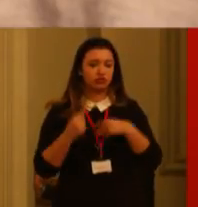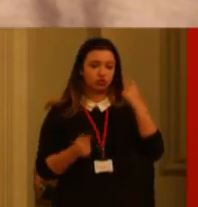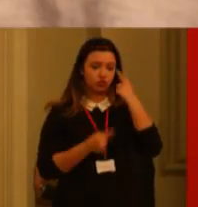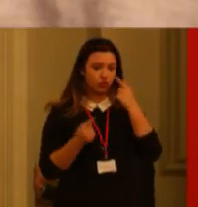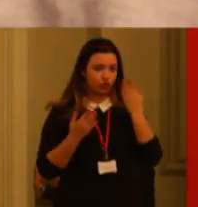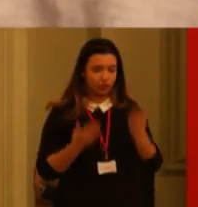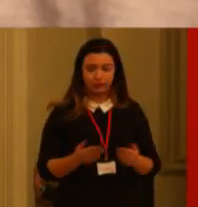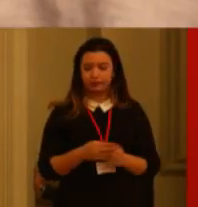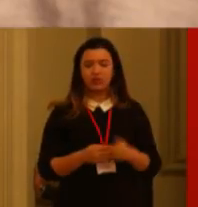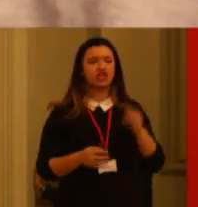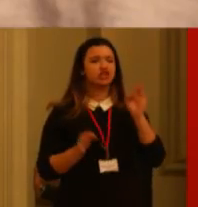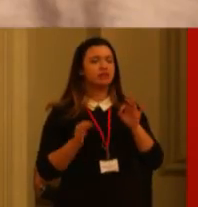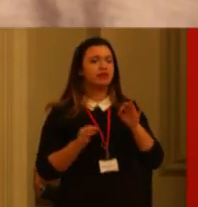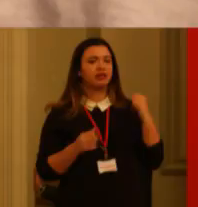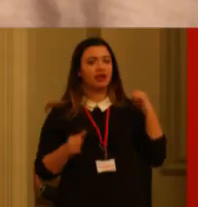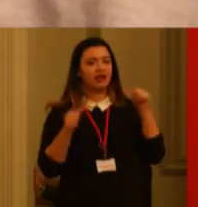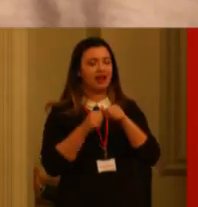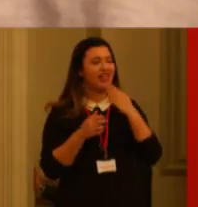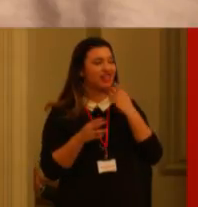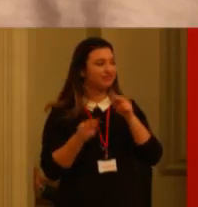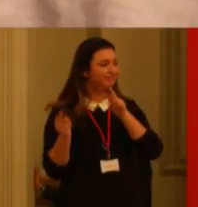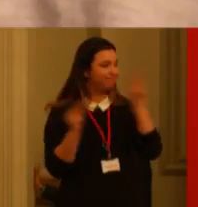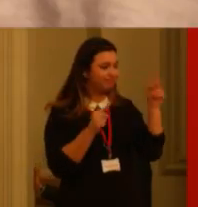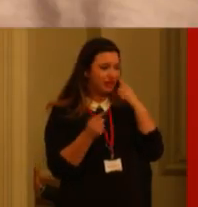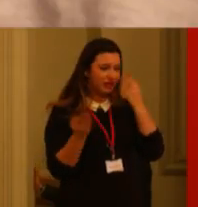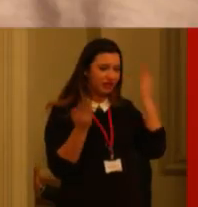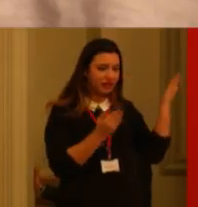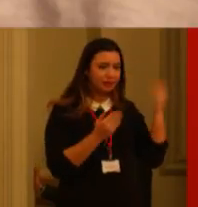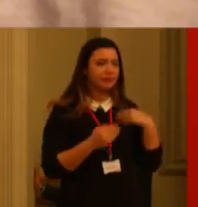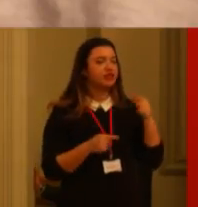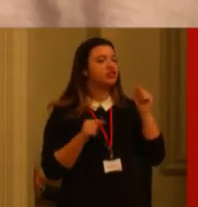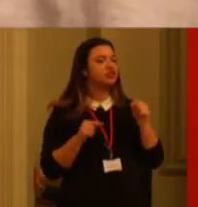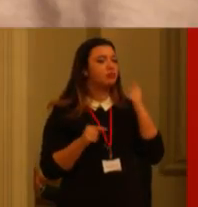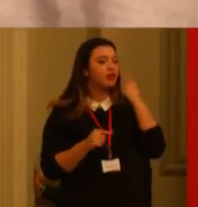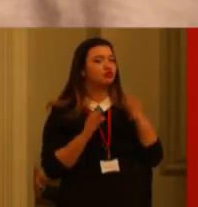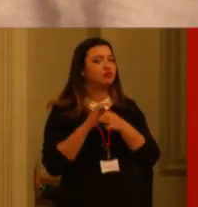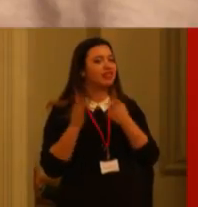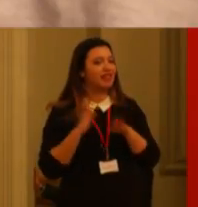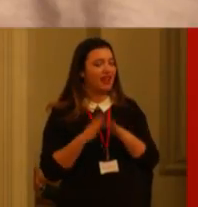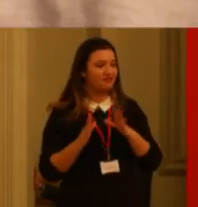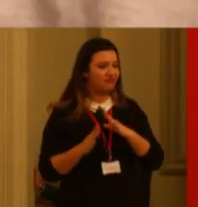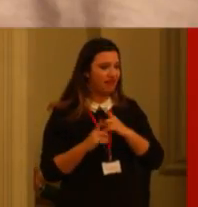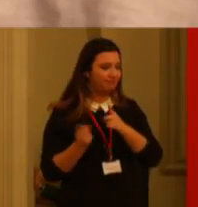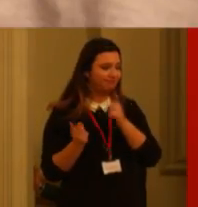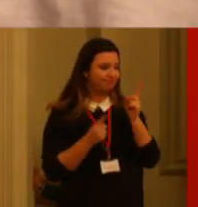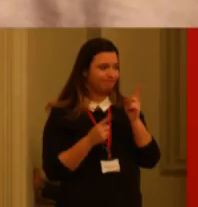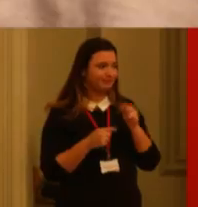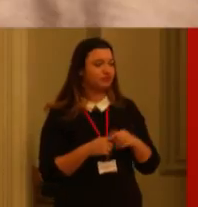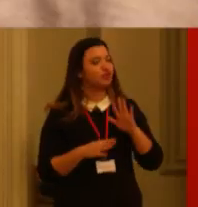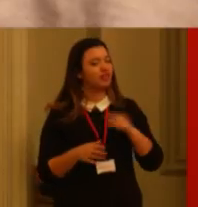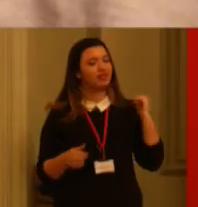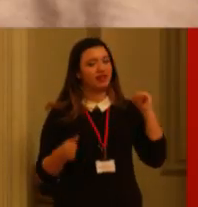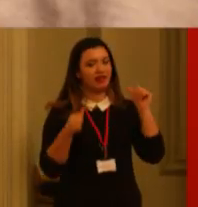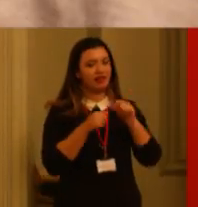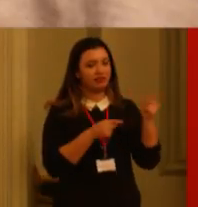be striking during this panel discussion. But before we start on with our panel discussion, let's hear from them how they think, what they